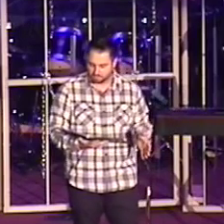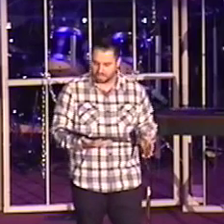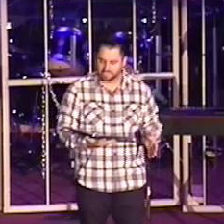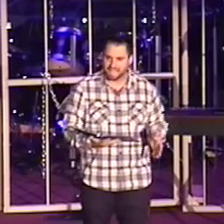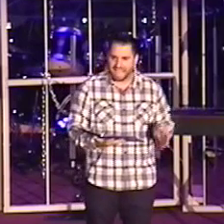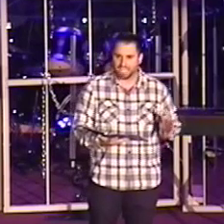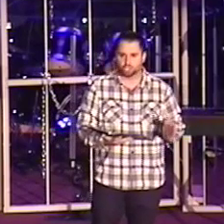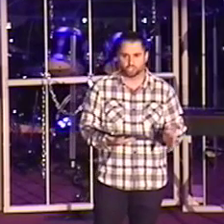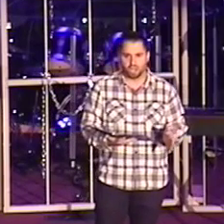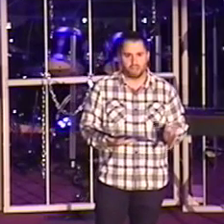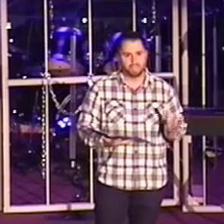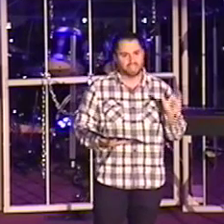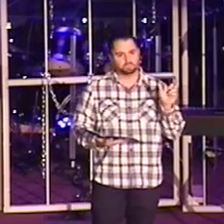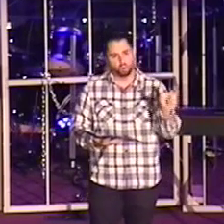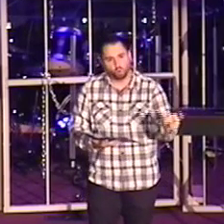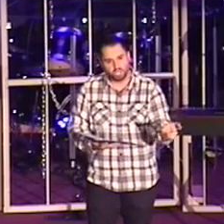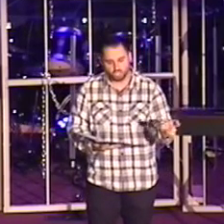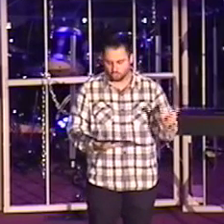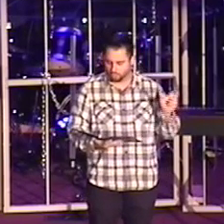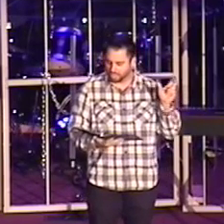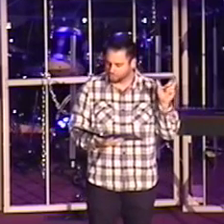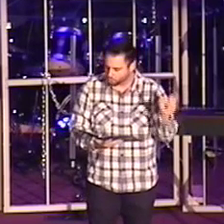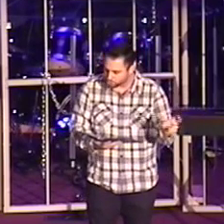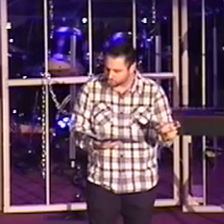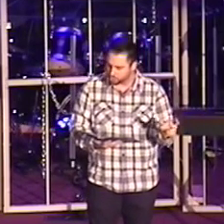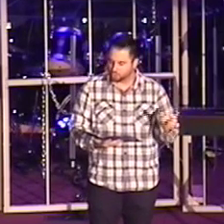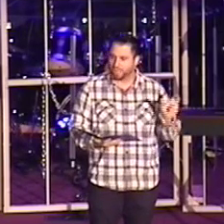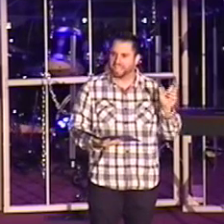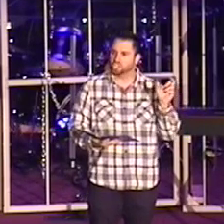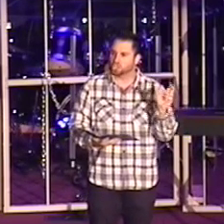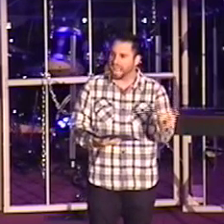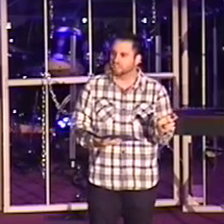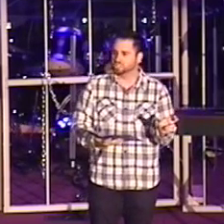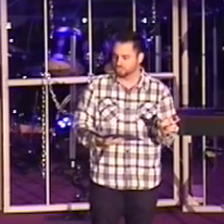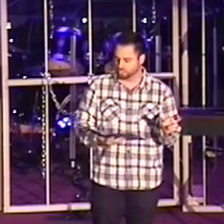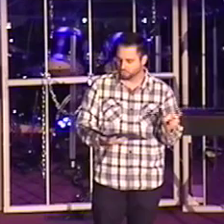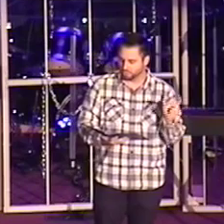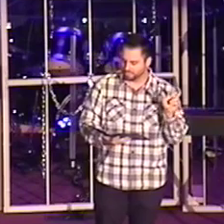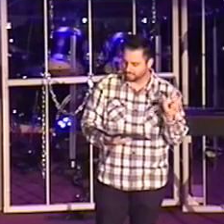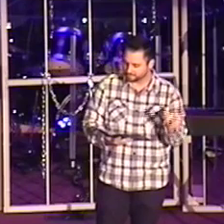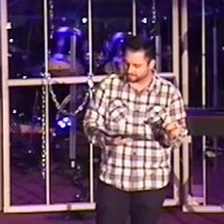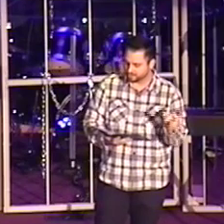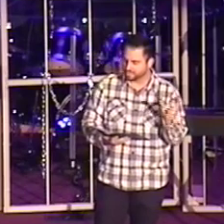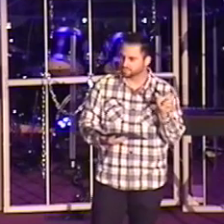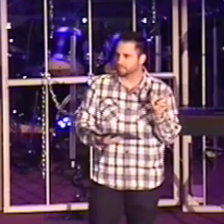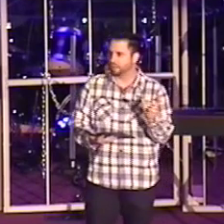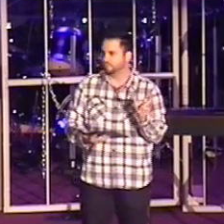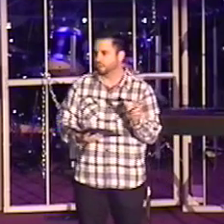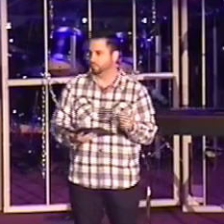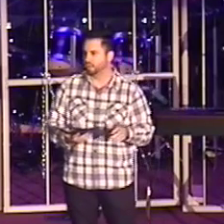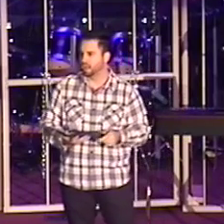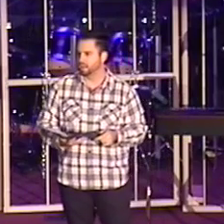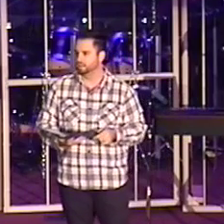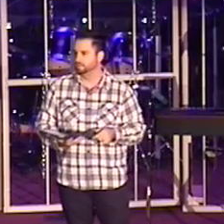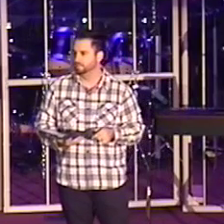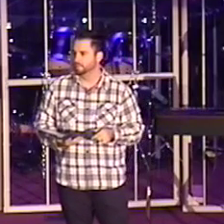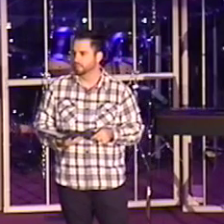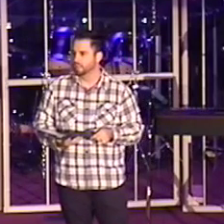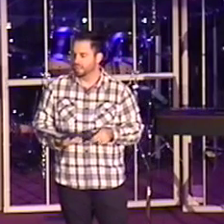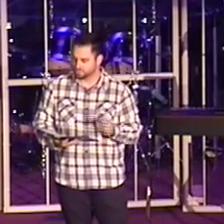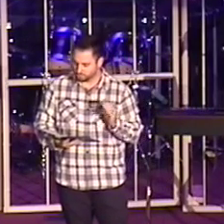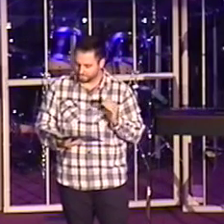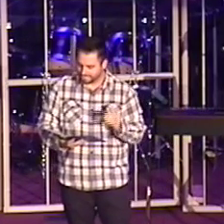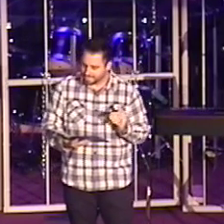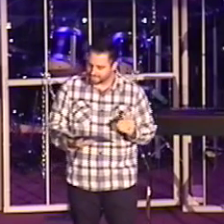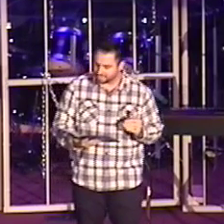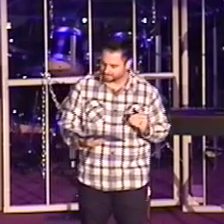takes place at your job is pointing you and urging you and challenging you to get serious about following God.